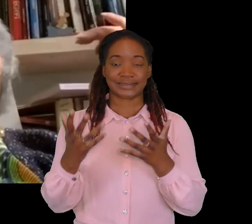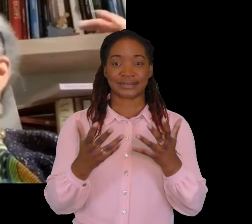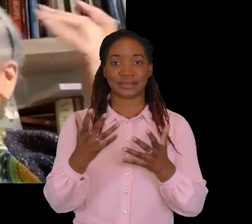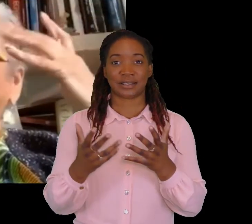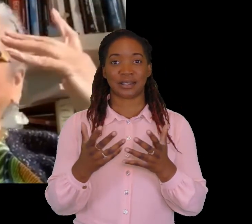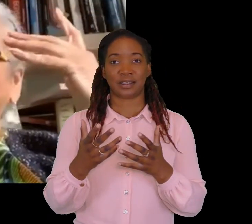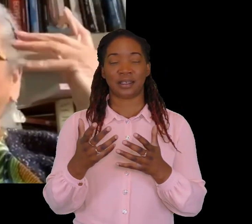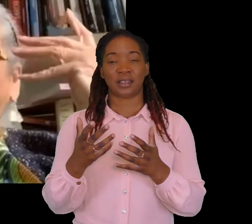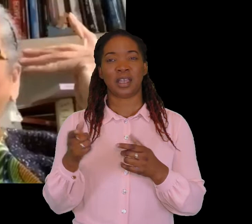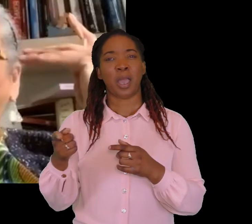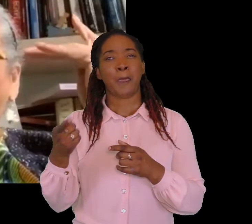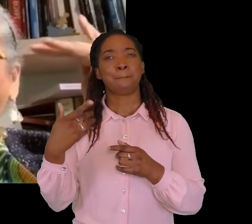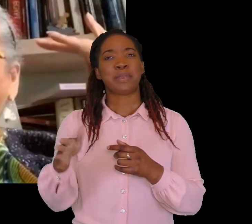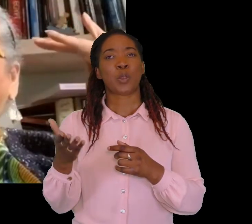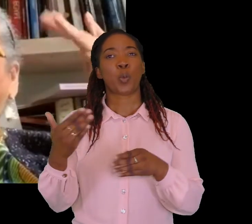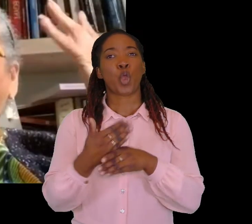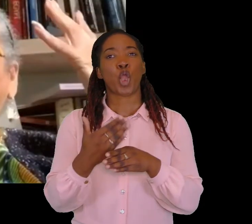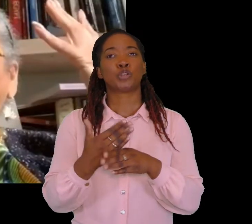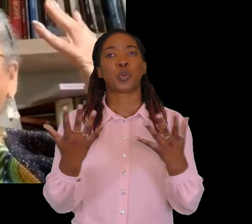Kettle's Yard. She used to work at Kettle's Yard.